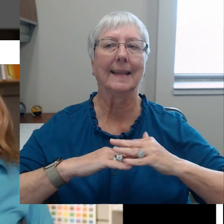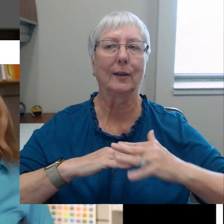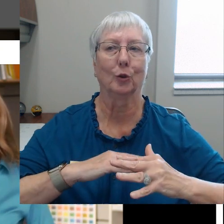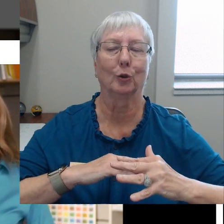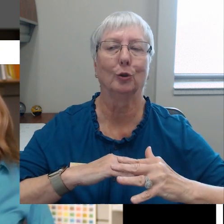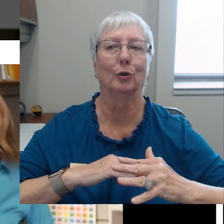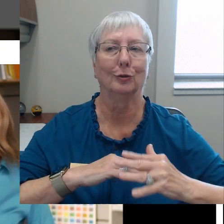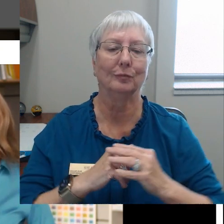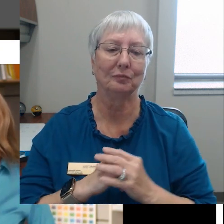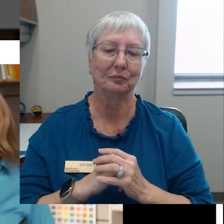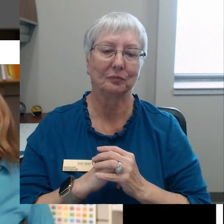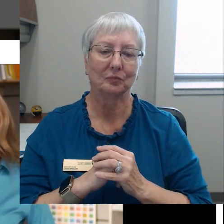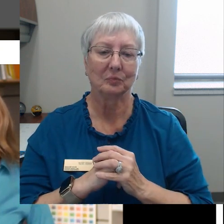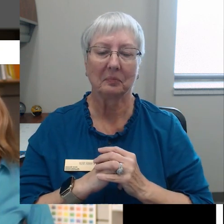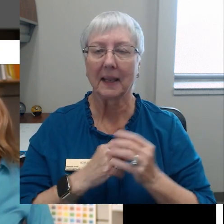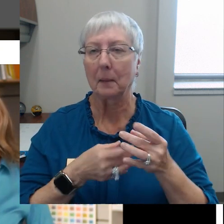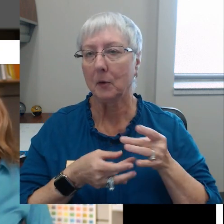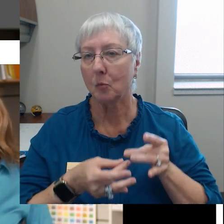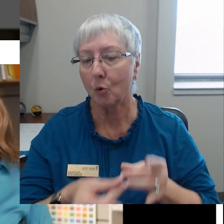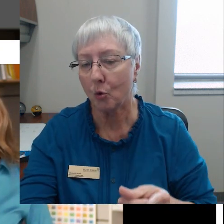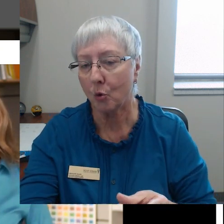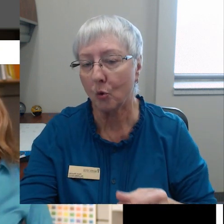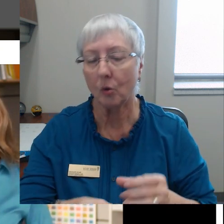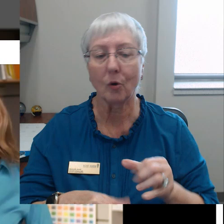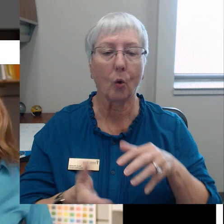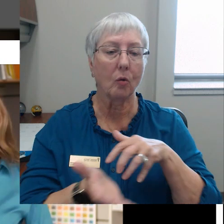we create a texture, whether smooth or rough, with dots